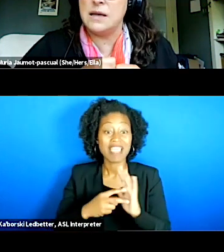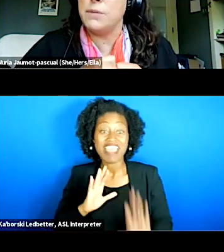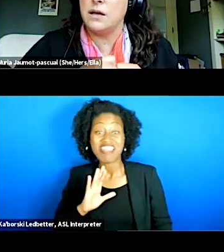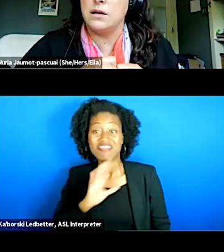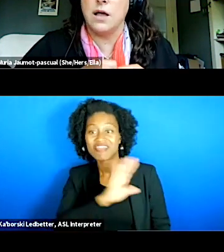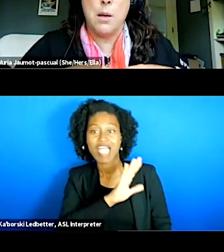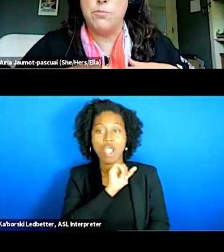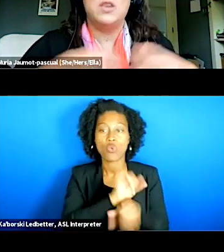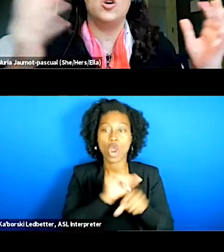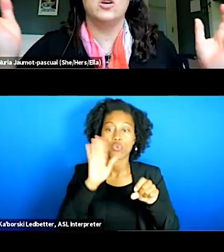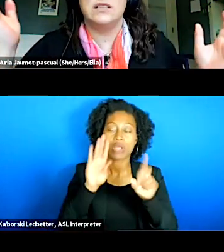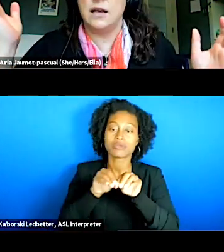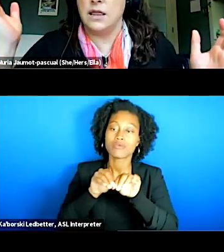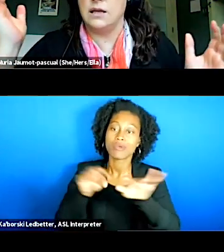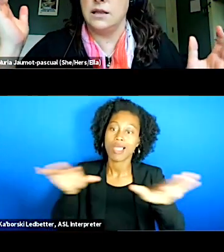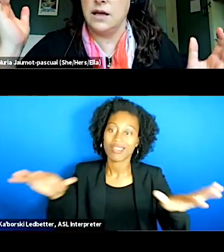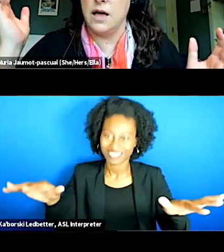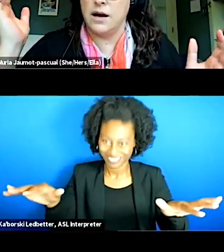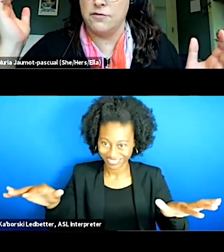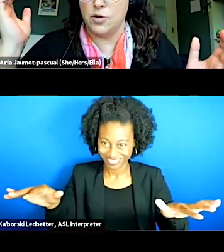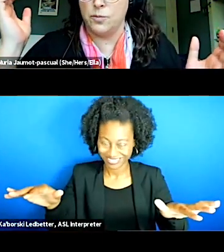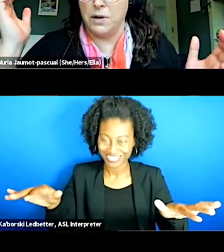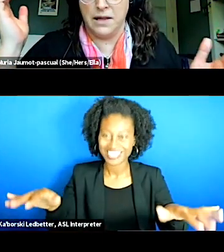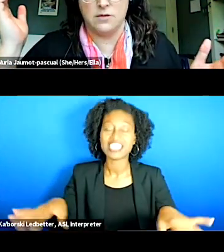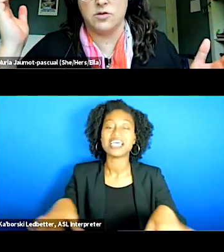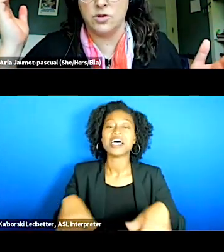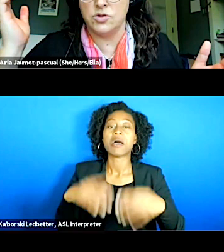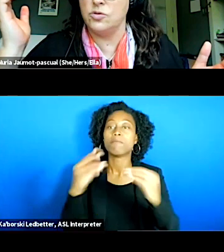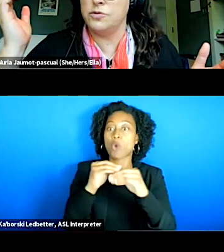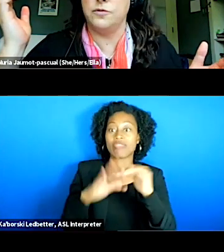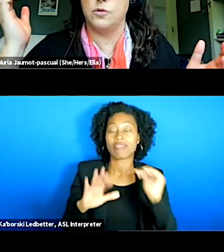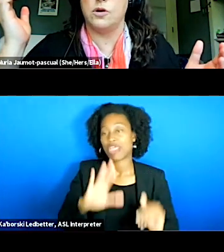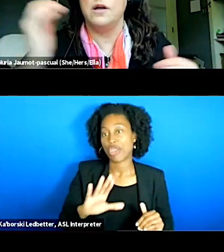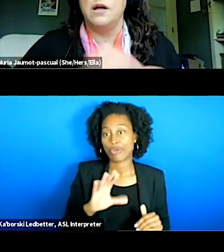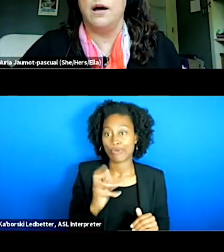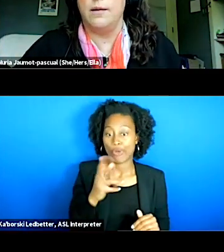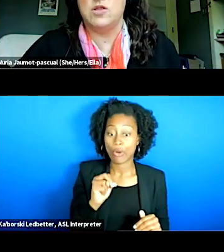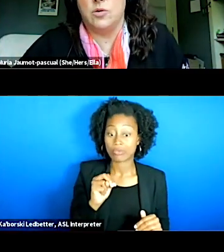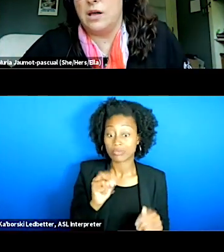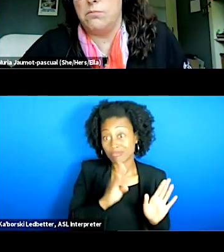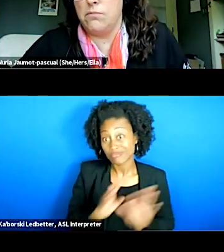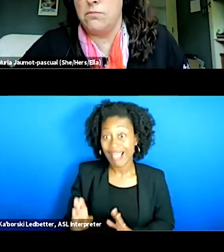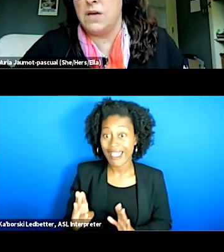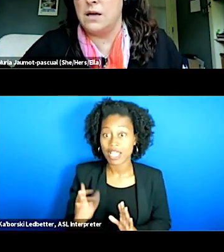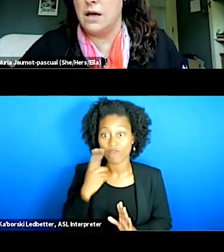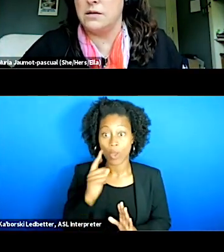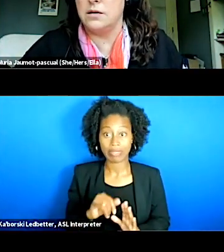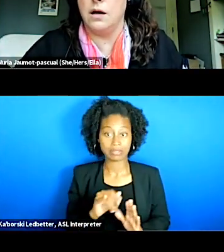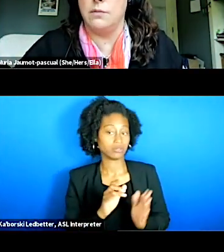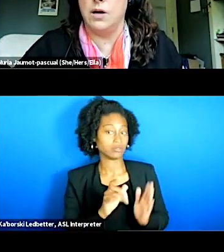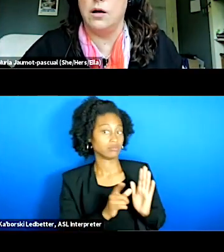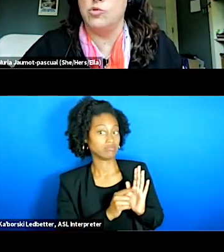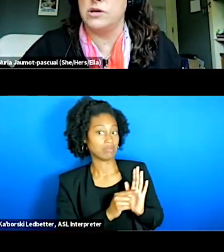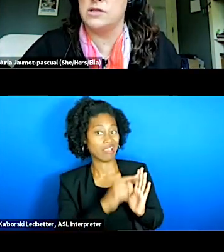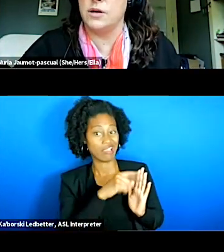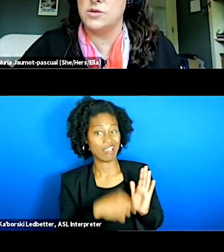be disseminated beyond anything that they had ever planned to do before. So they may get